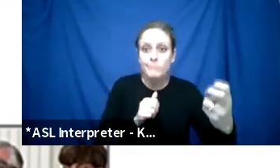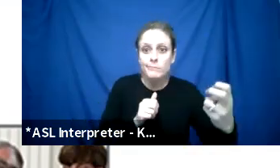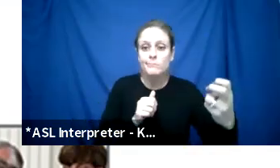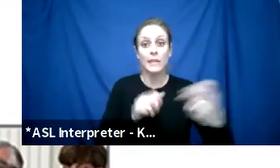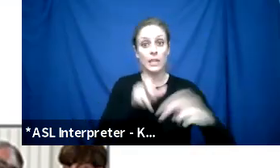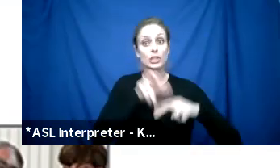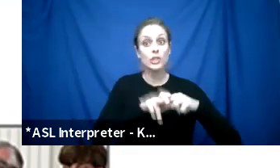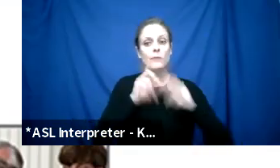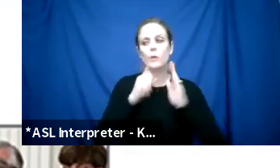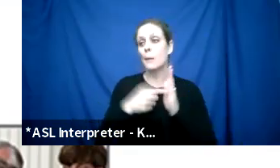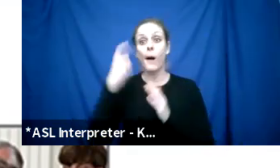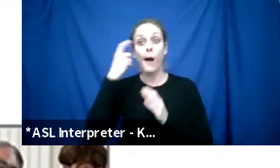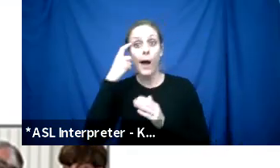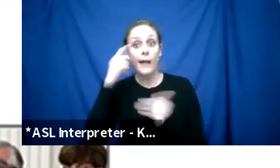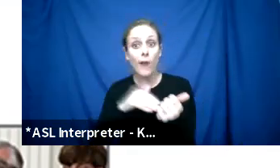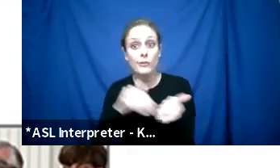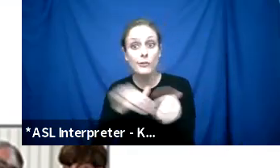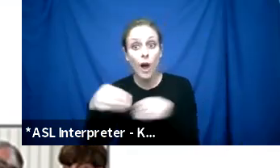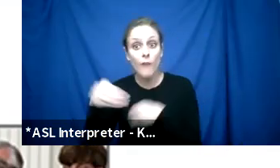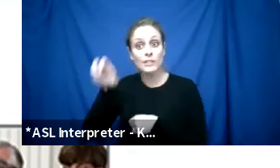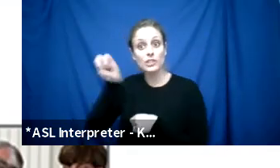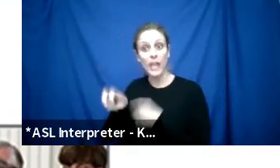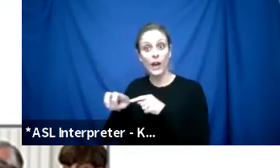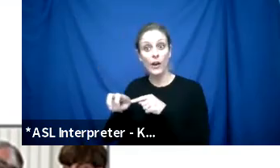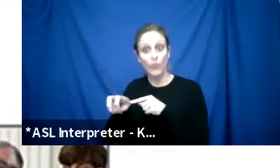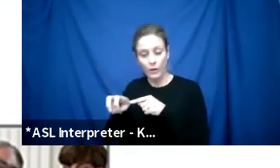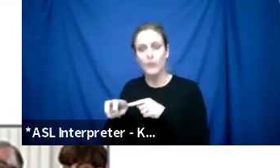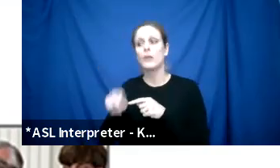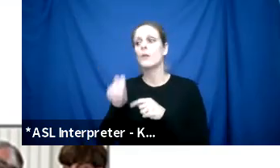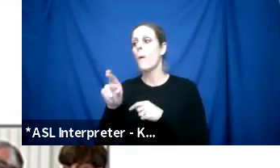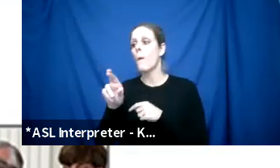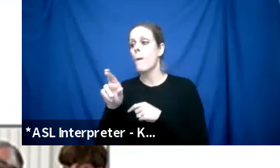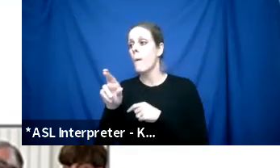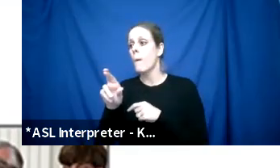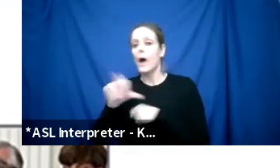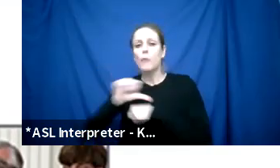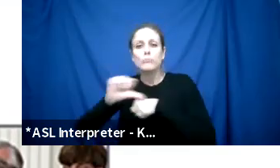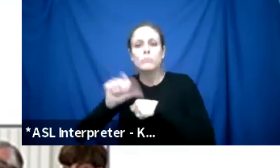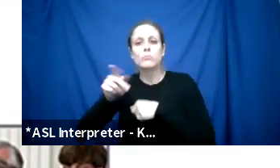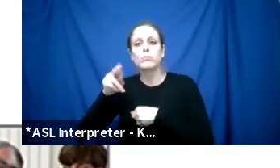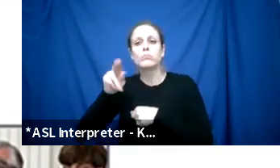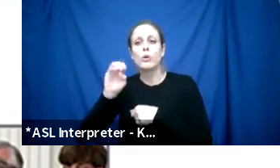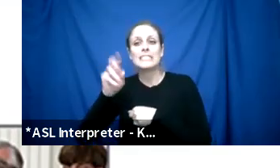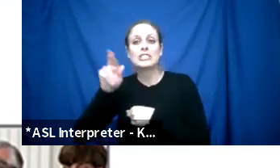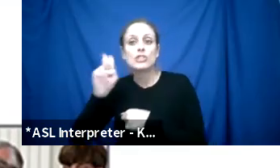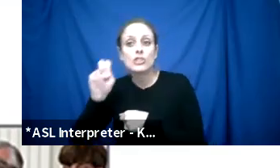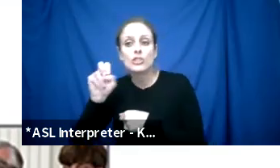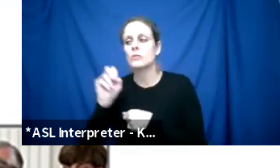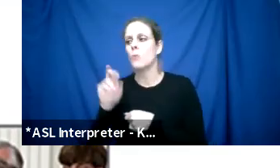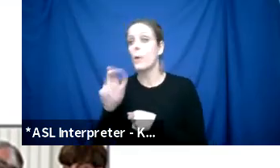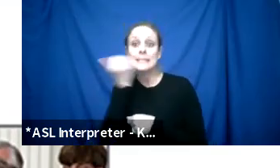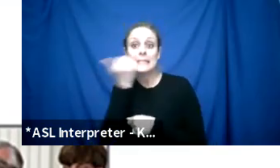used for like eye examinations or procedures. And like if you were going to a dentist, like a dental exam chair